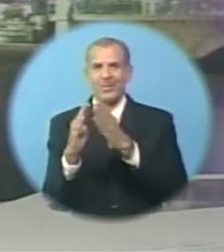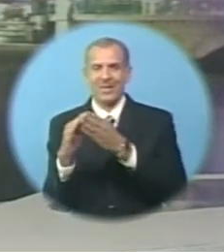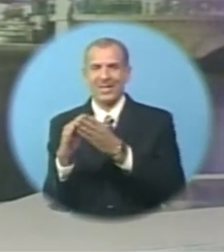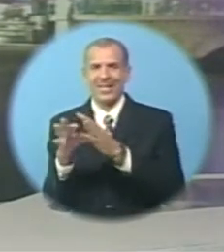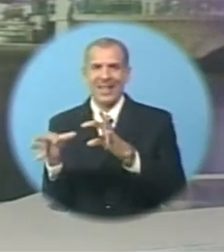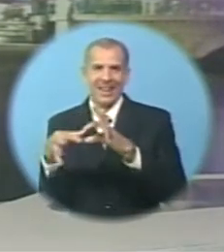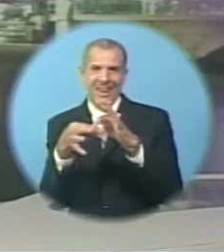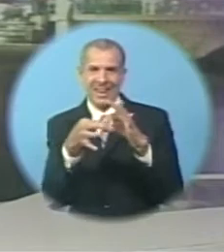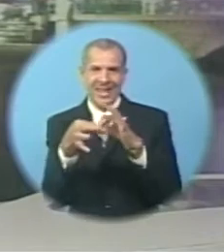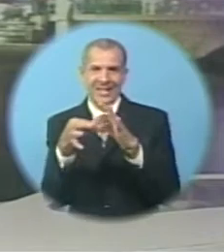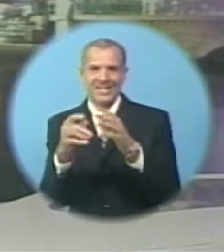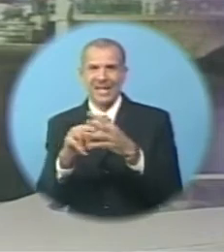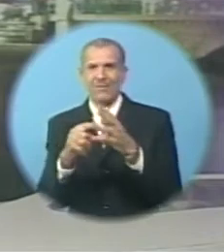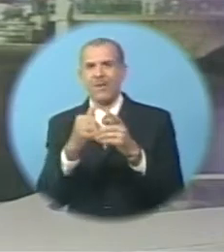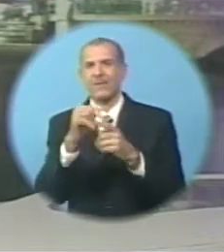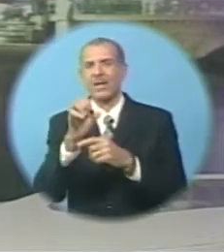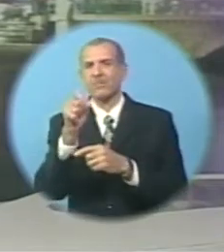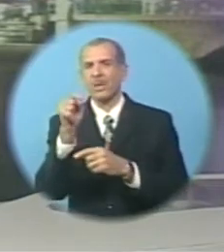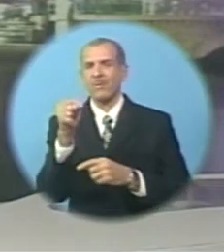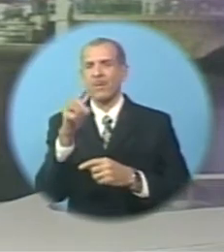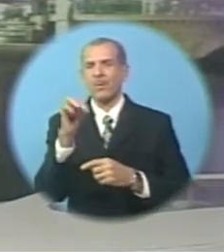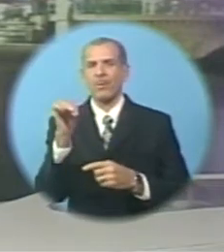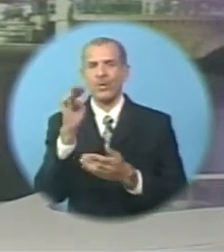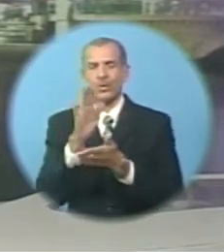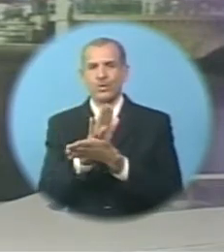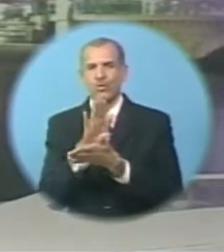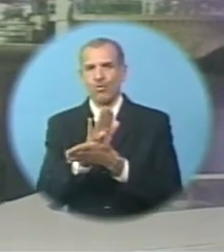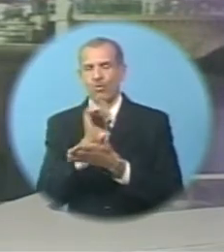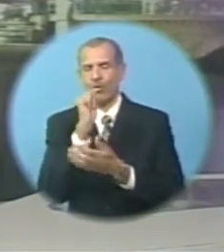which started from outside the Springer Memorial School.